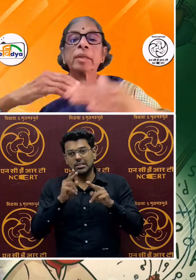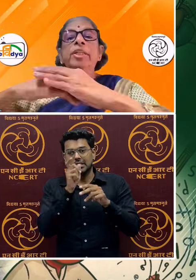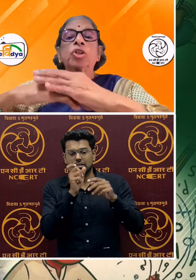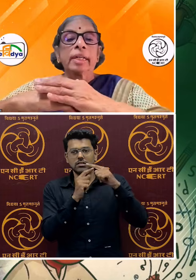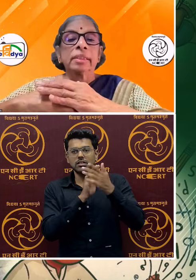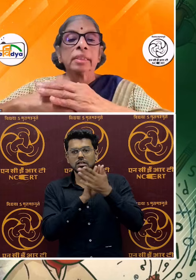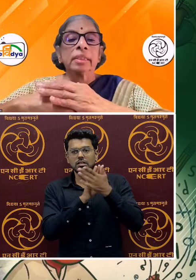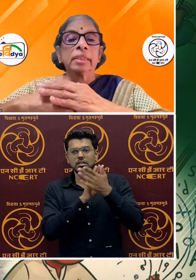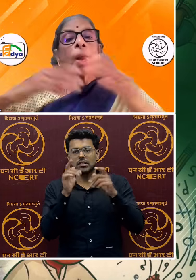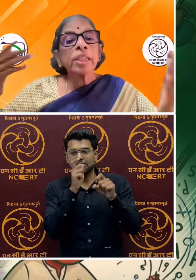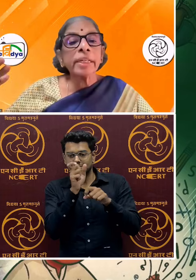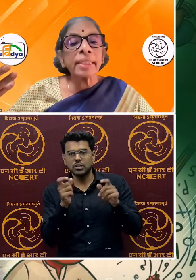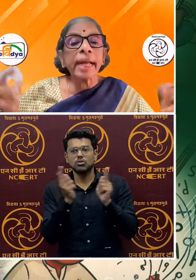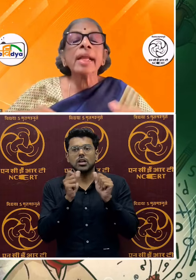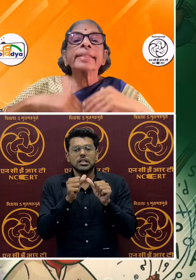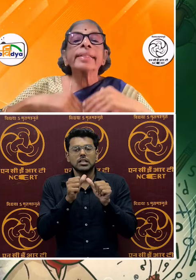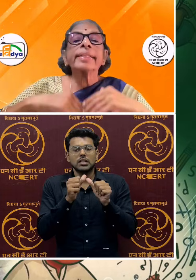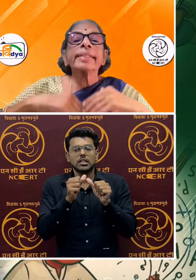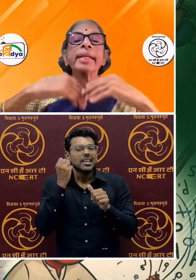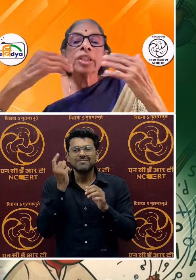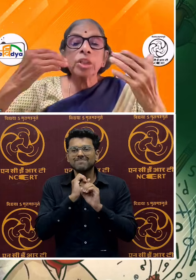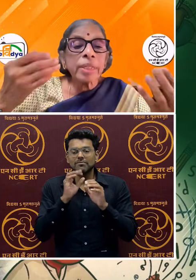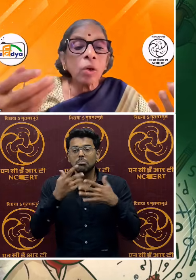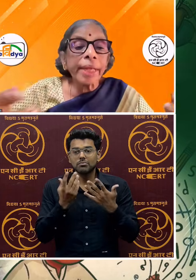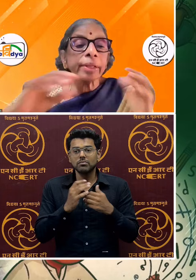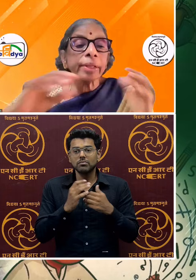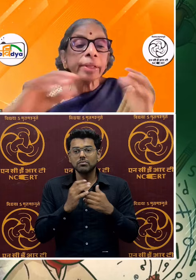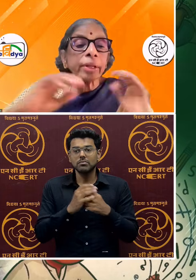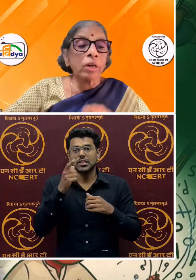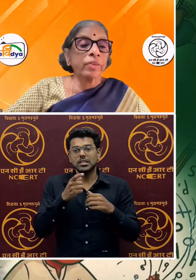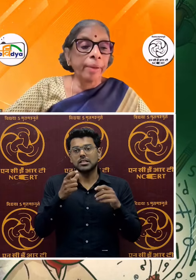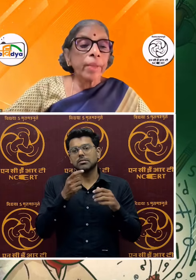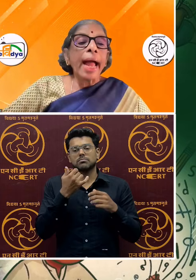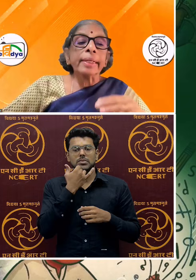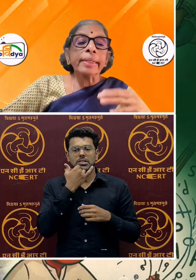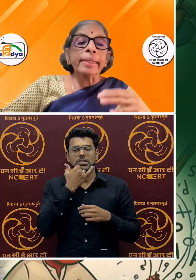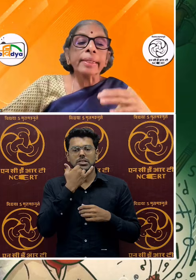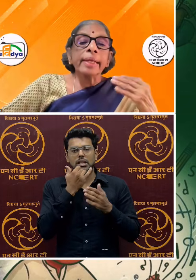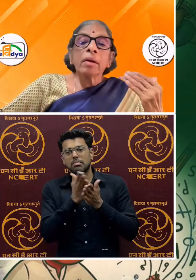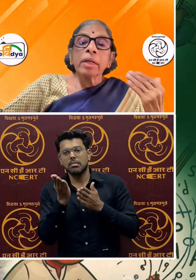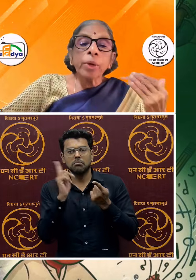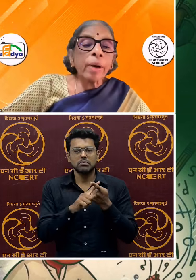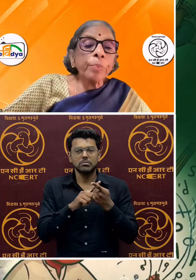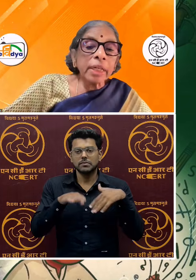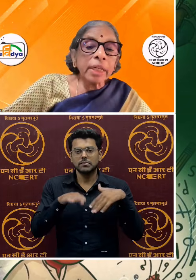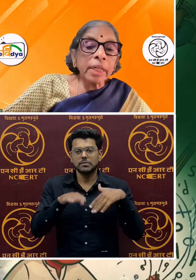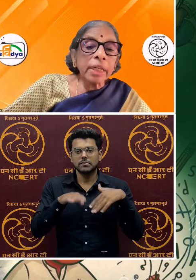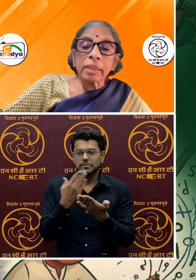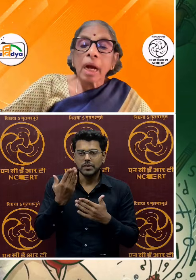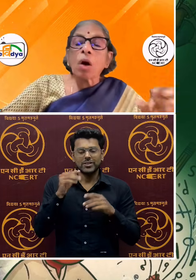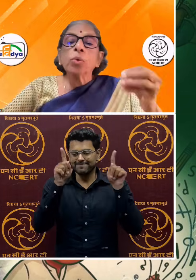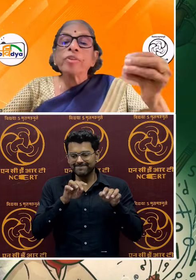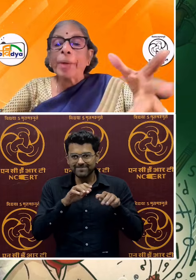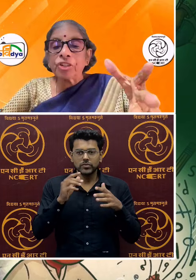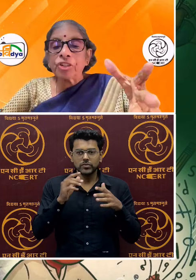the the's and make it shorter answer. She didn't understand that she was going in the wrong track. And then you give